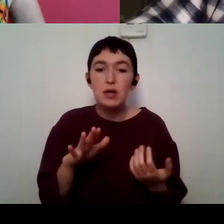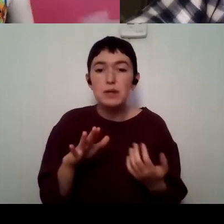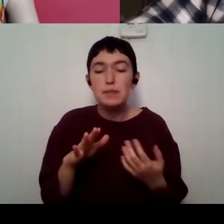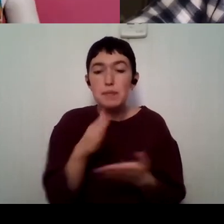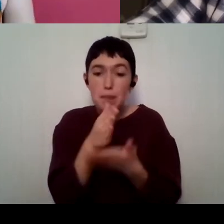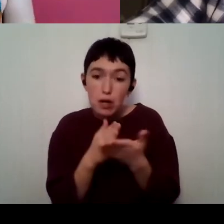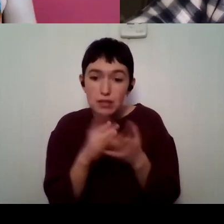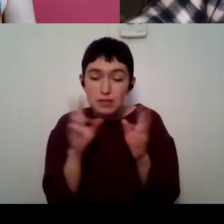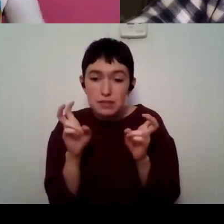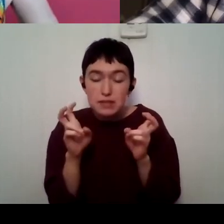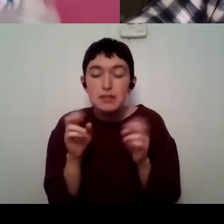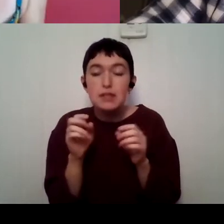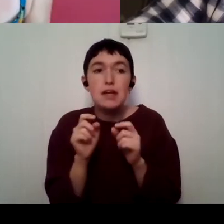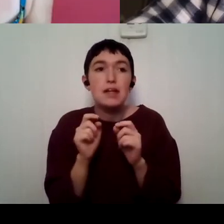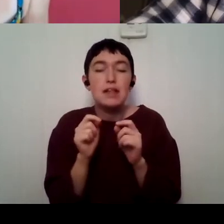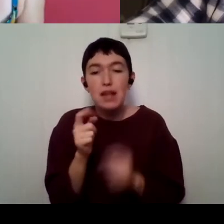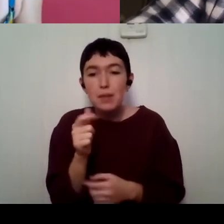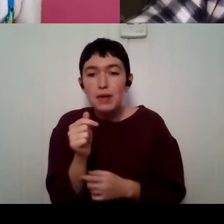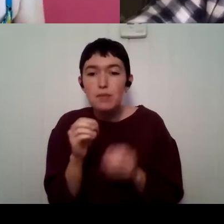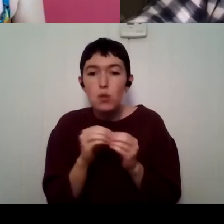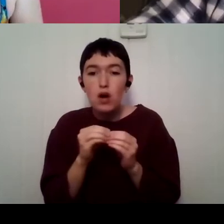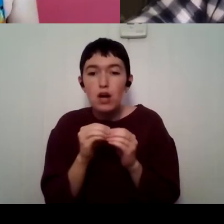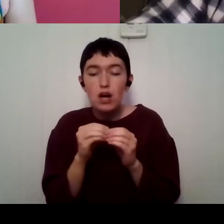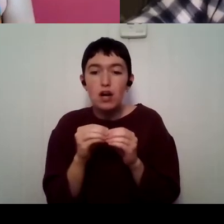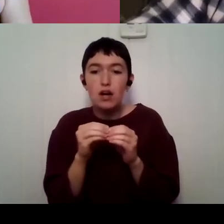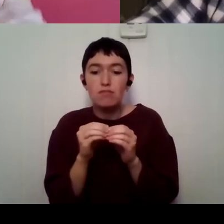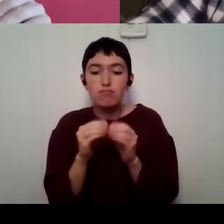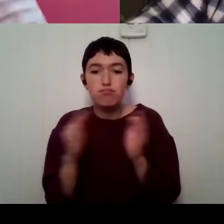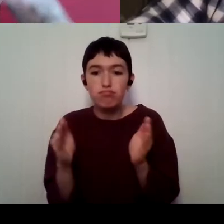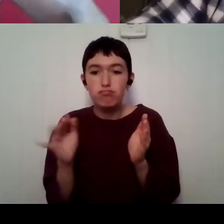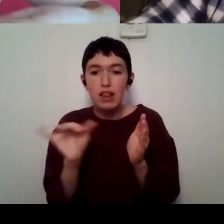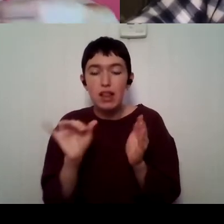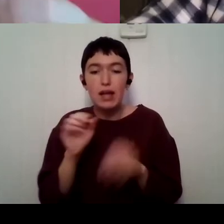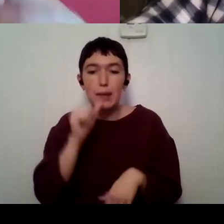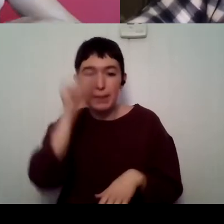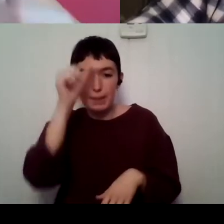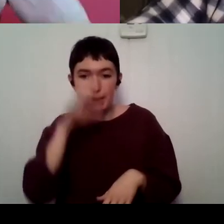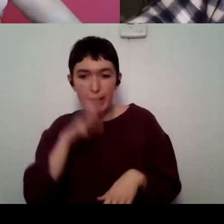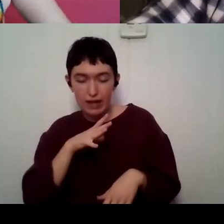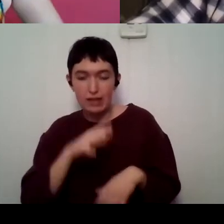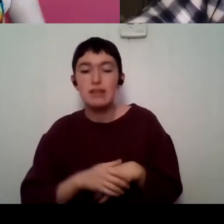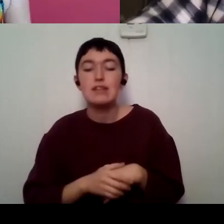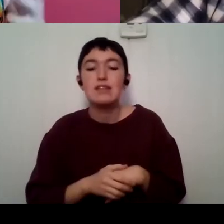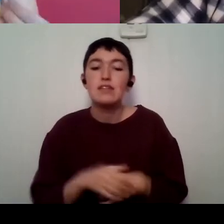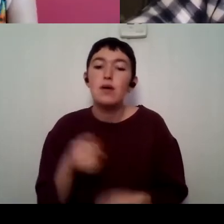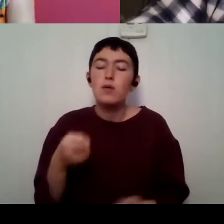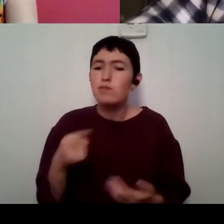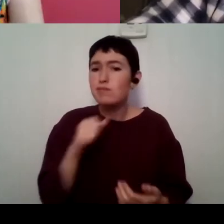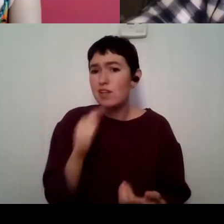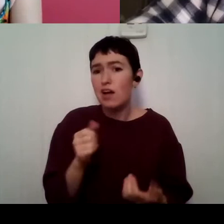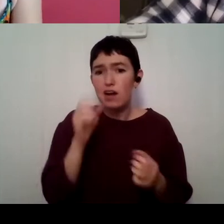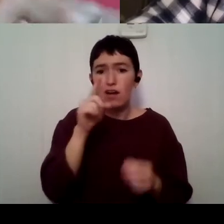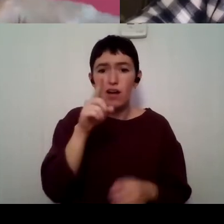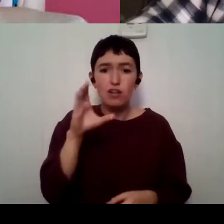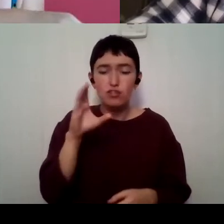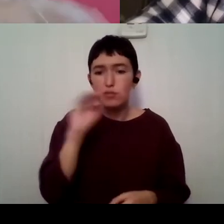longer and they're more like males. Let's just put it this way. And they're not 100% sure why that is, but they can drop